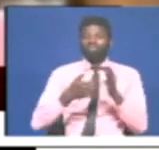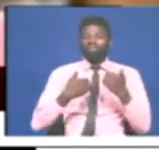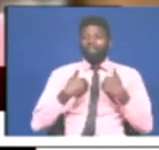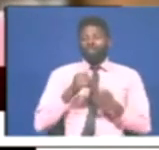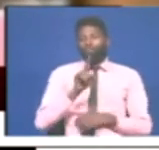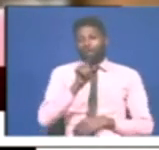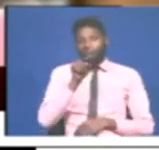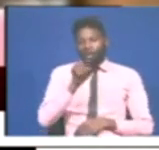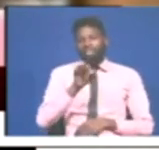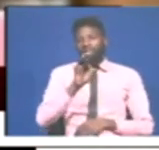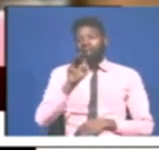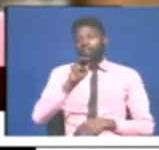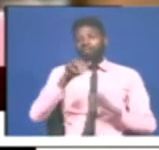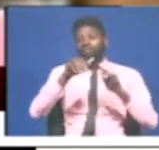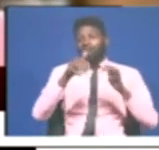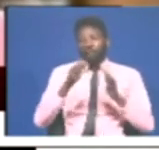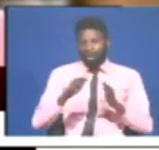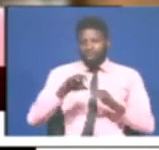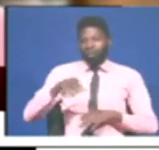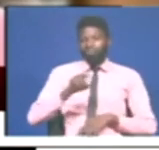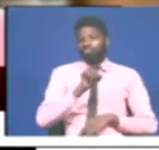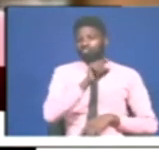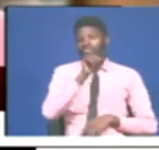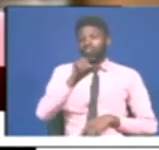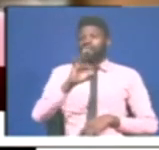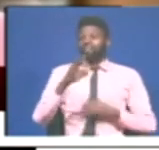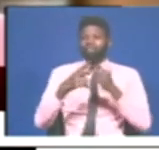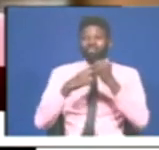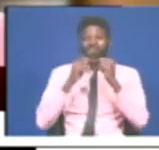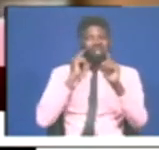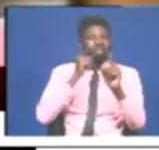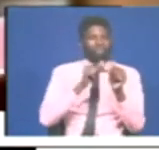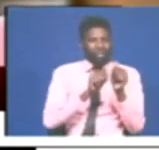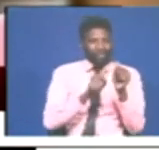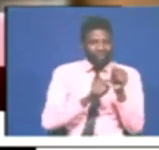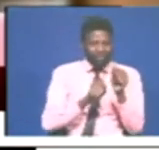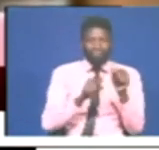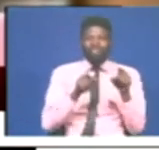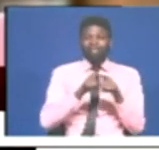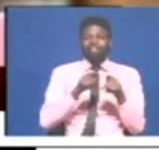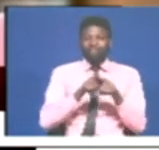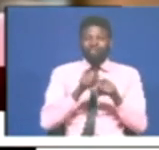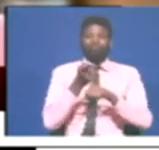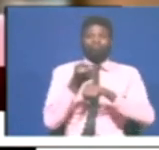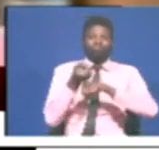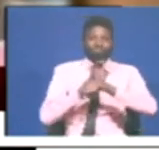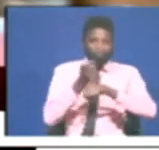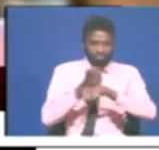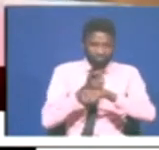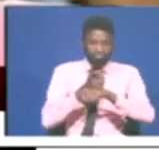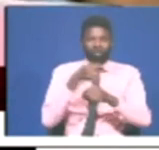farmers in 37 counties, targeting maize, Irish potato, and green grams value